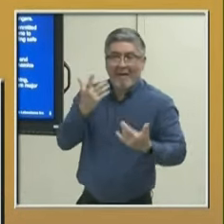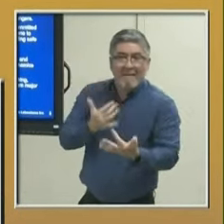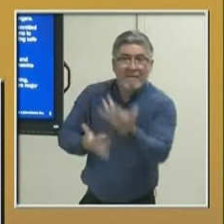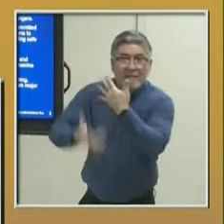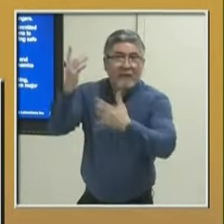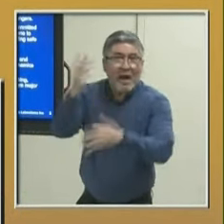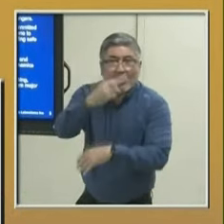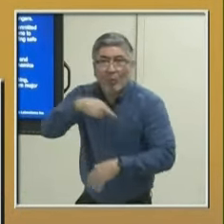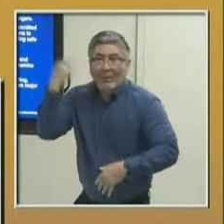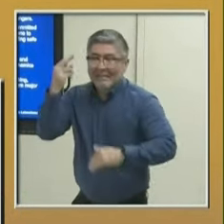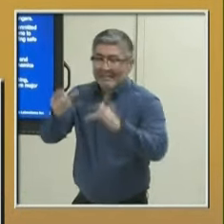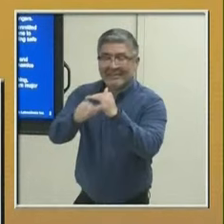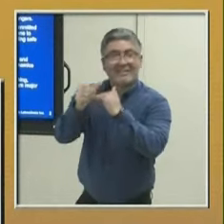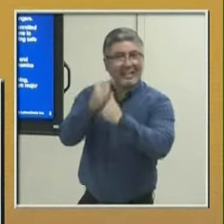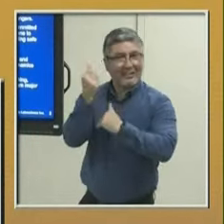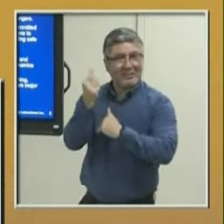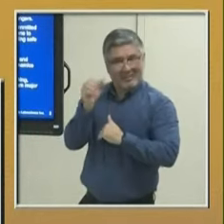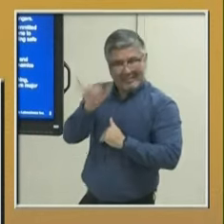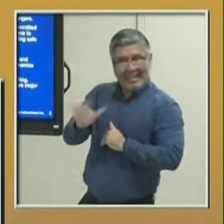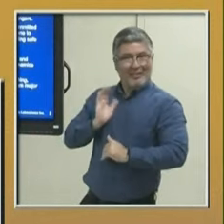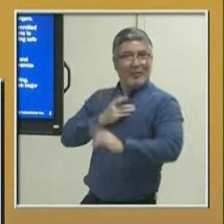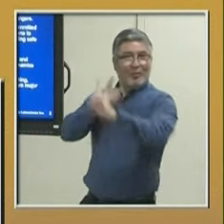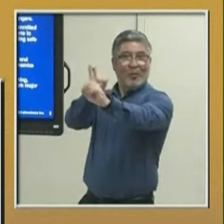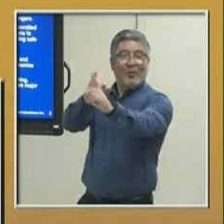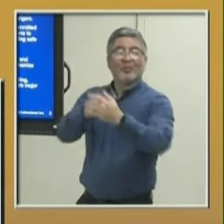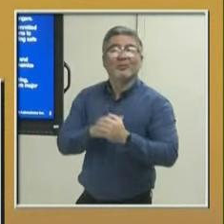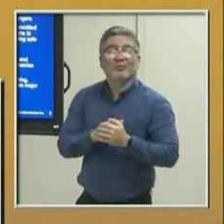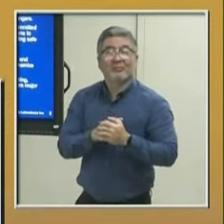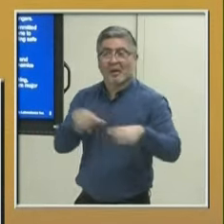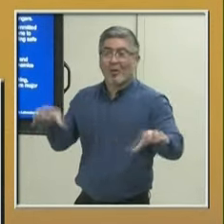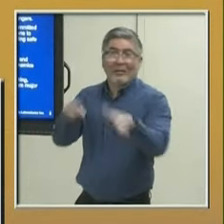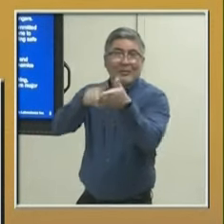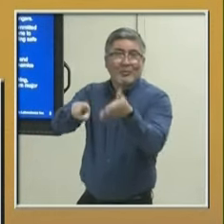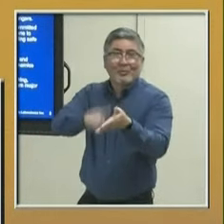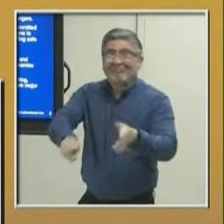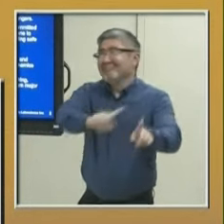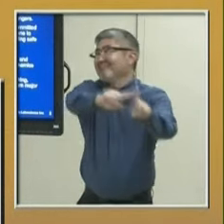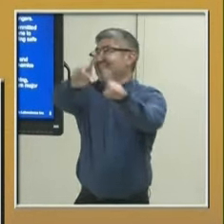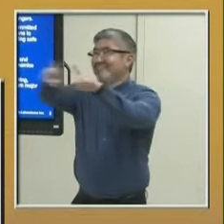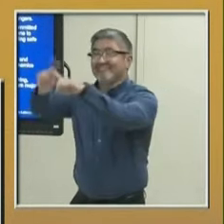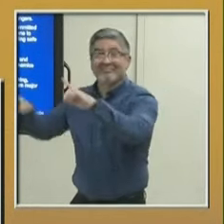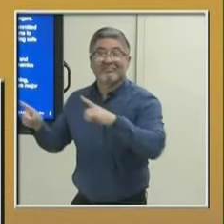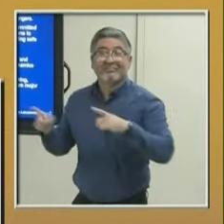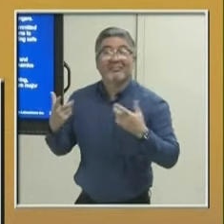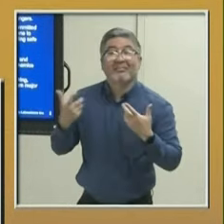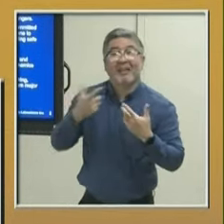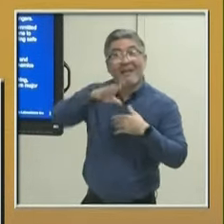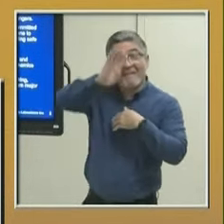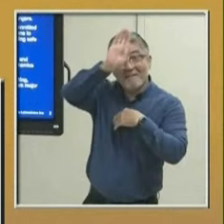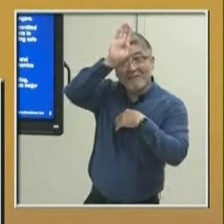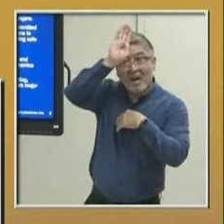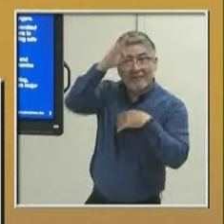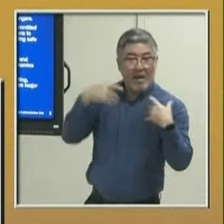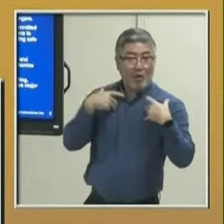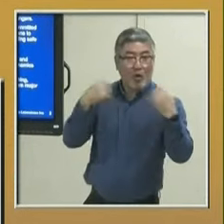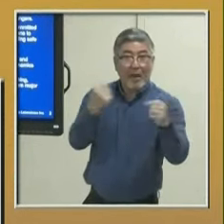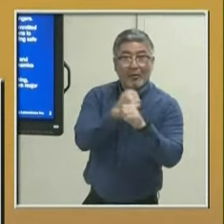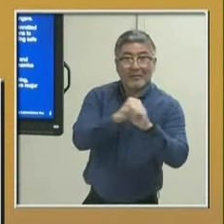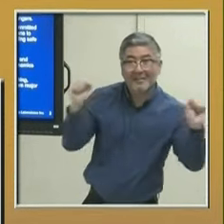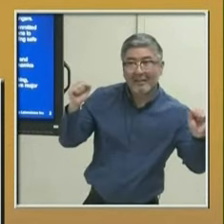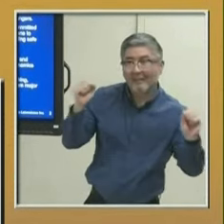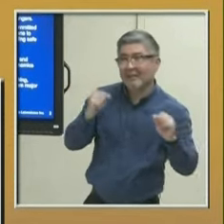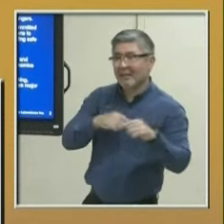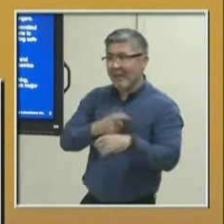emerging dangers. We conduct research in many areas, including firefighter health and safety,